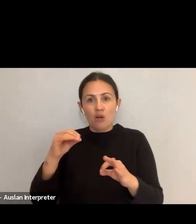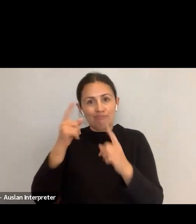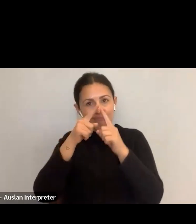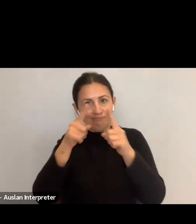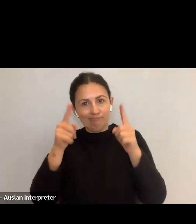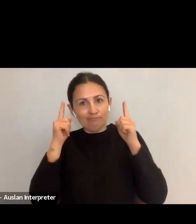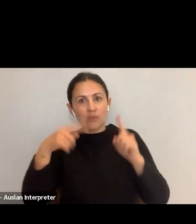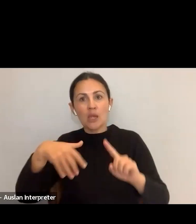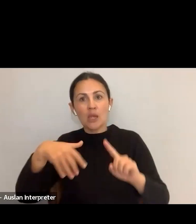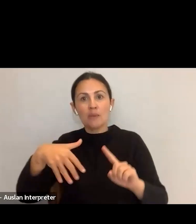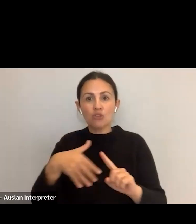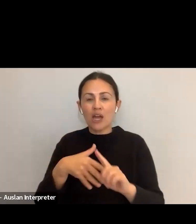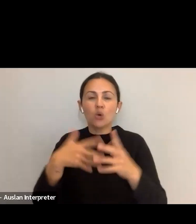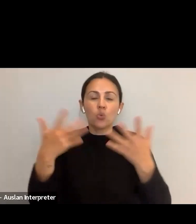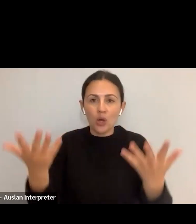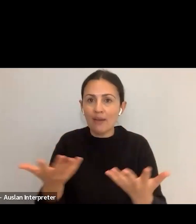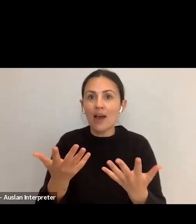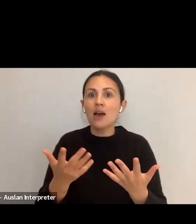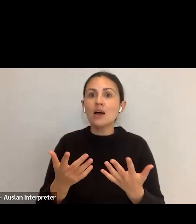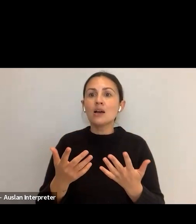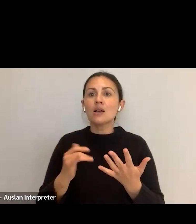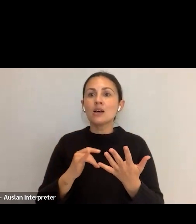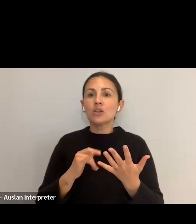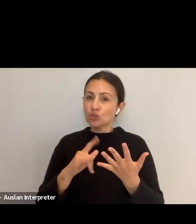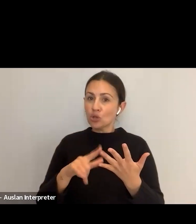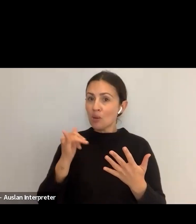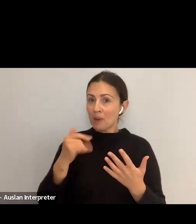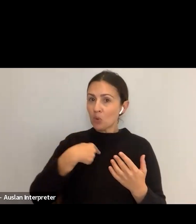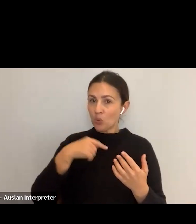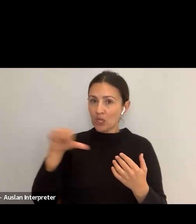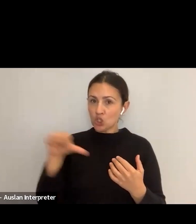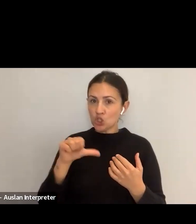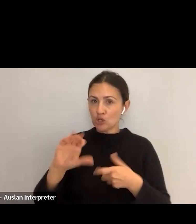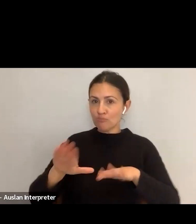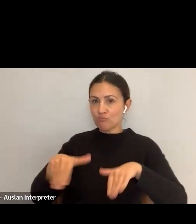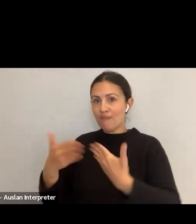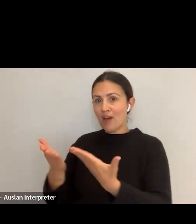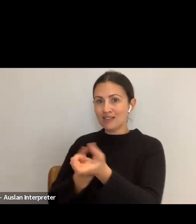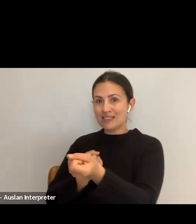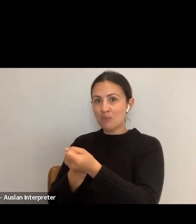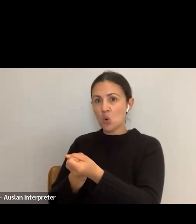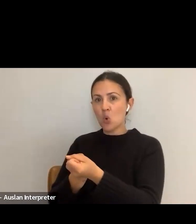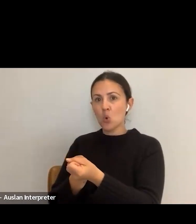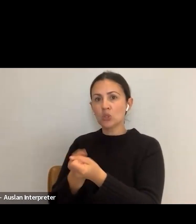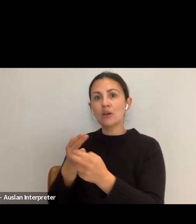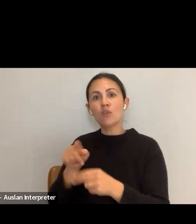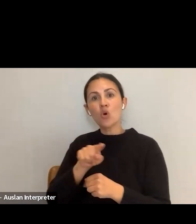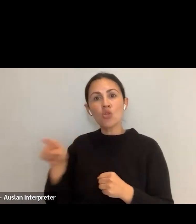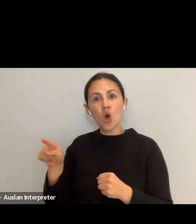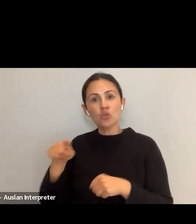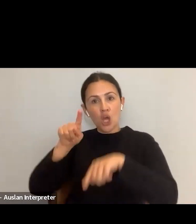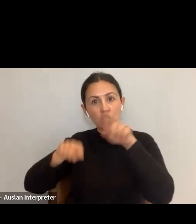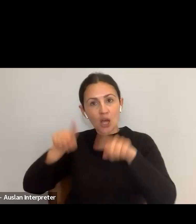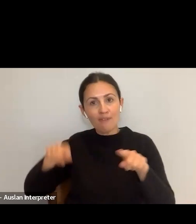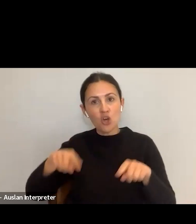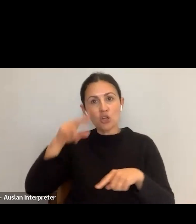/ vision statement, or whatever it is that's required. And in no way is that a reflection of the product that you're going to deliver. It doesn't correlate